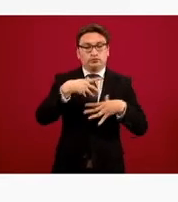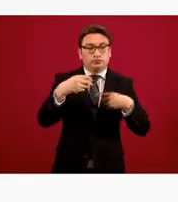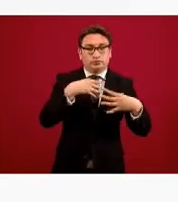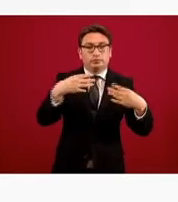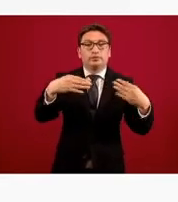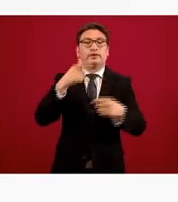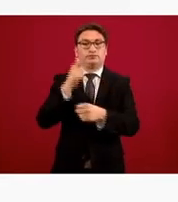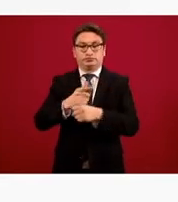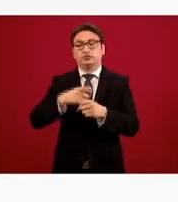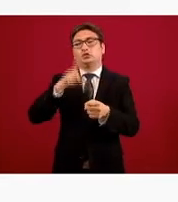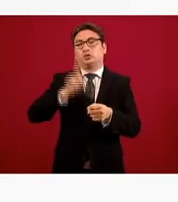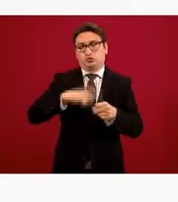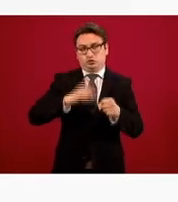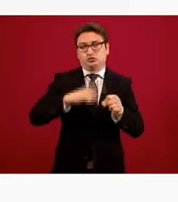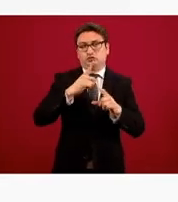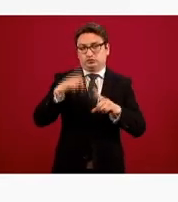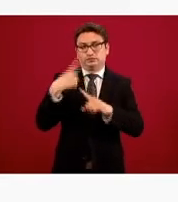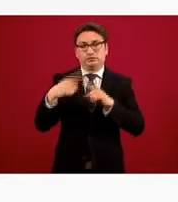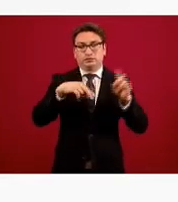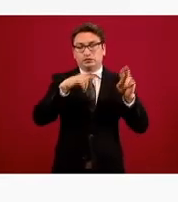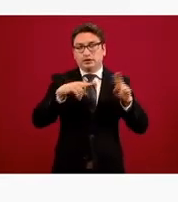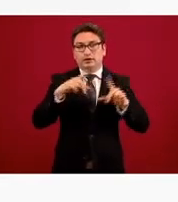concentration of the